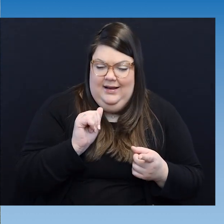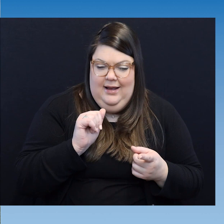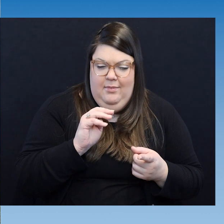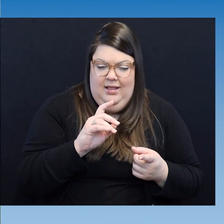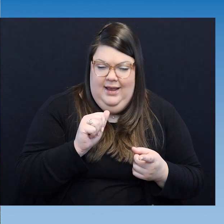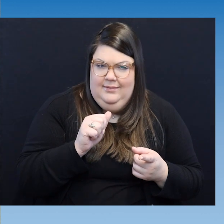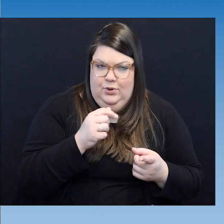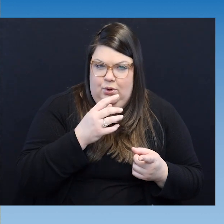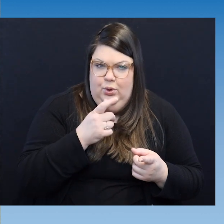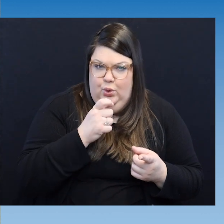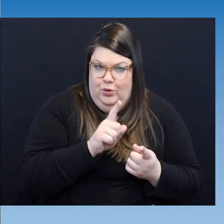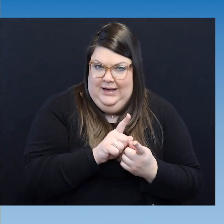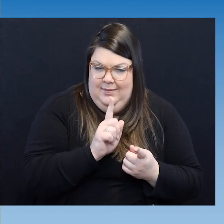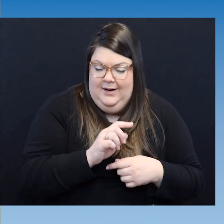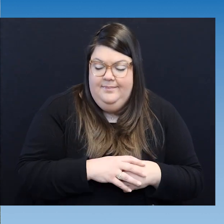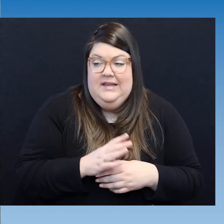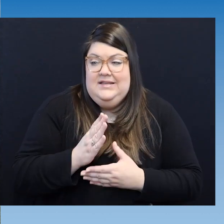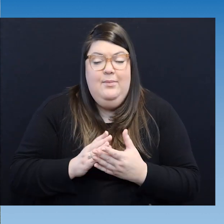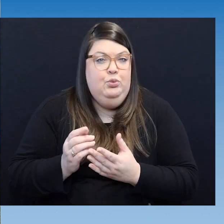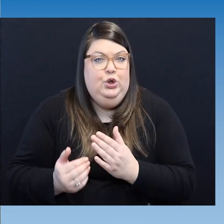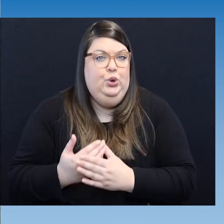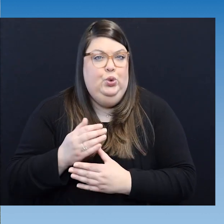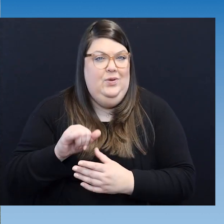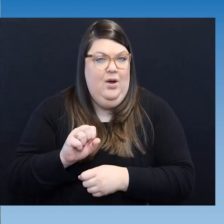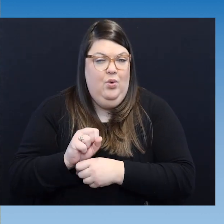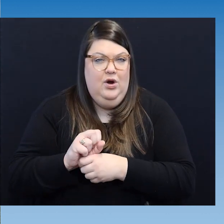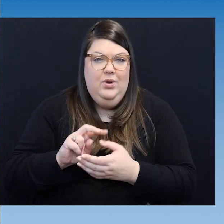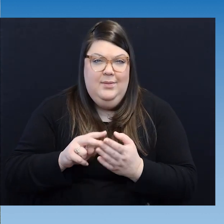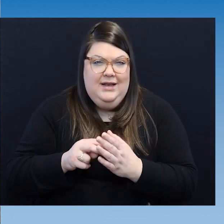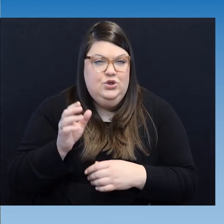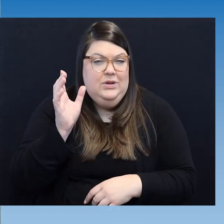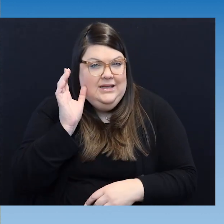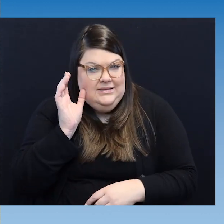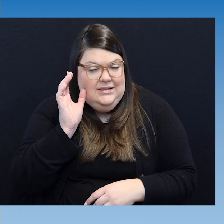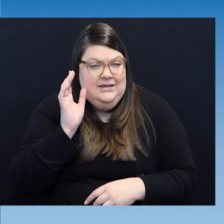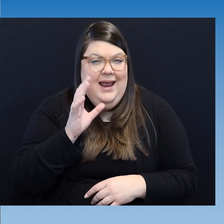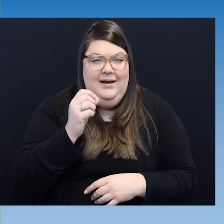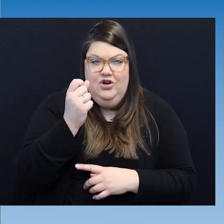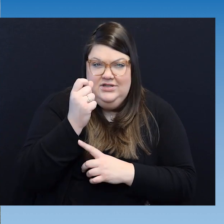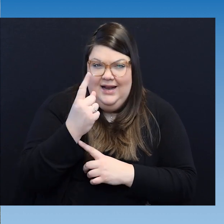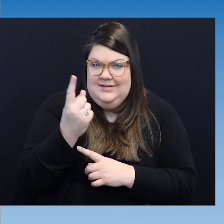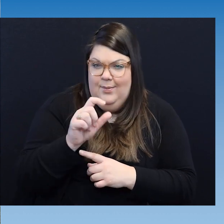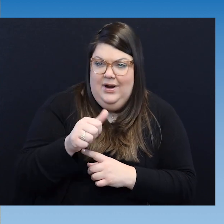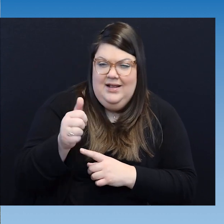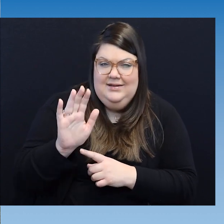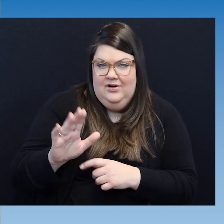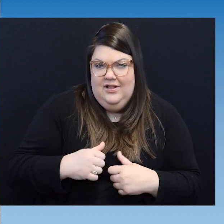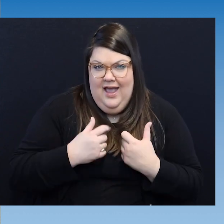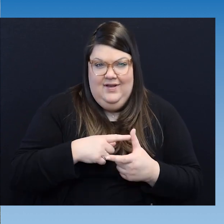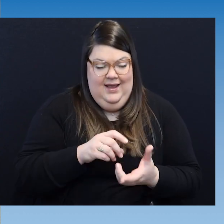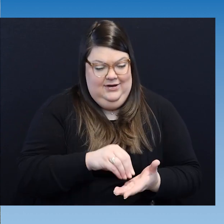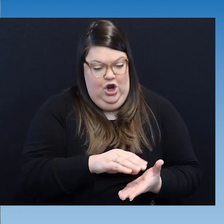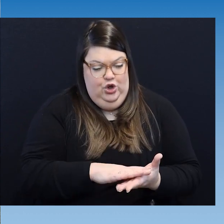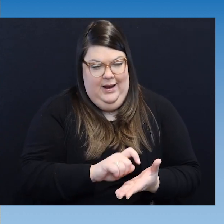were very new to that work, what it means to listen and understand someone else's life and then document